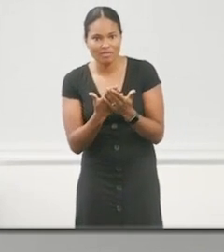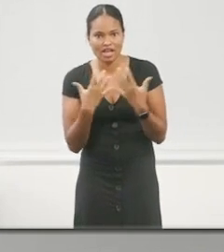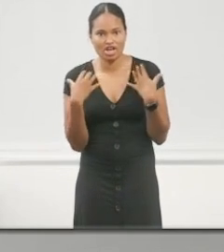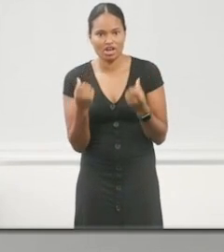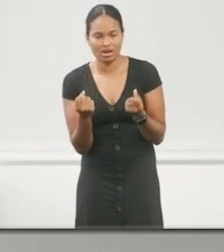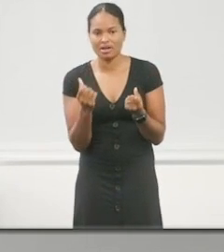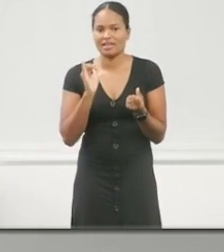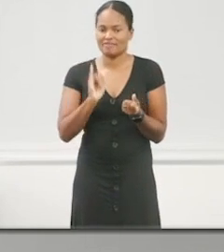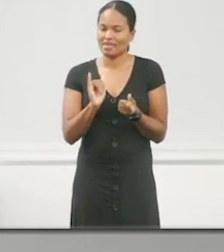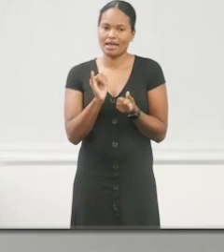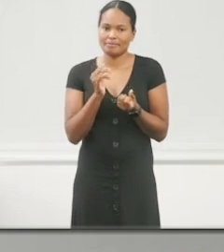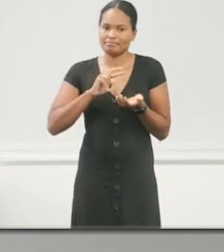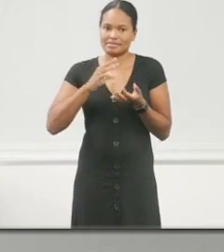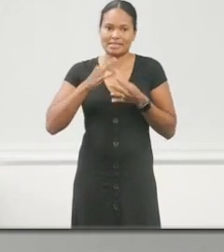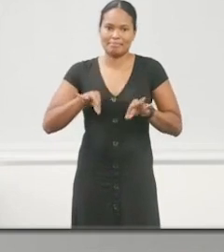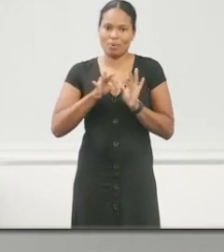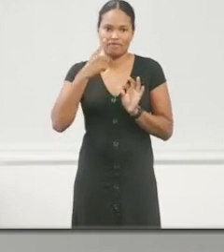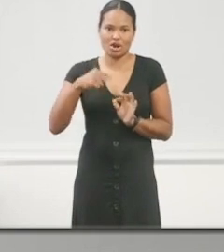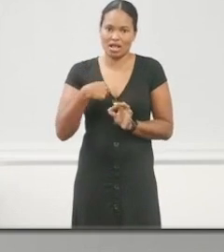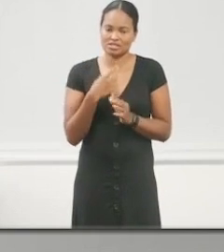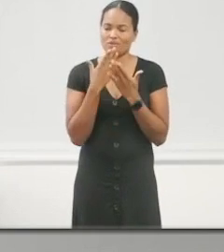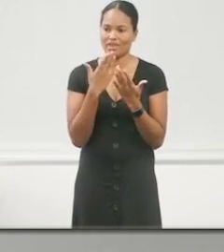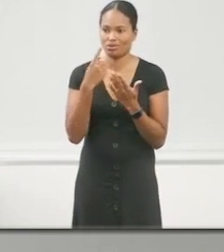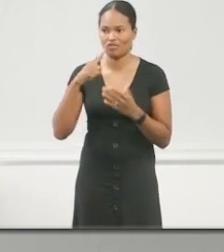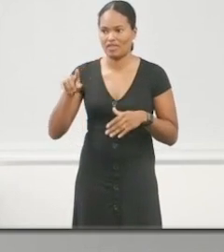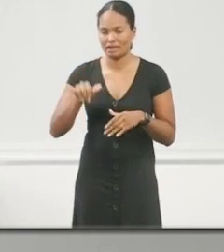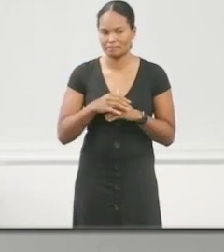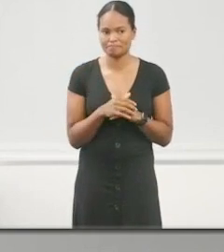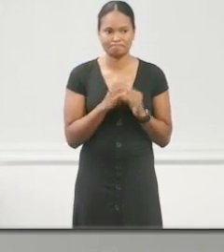big deal. So thank you for that. And then, thank you.